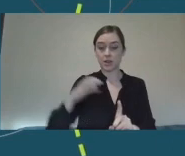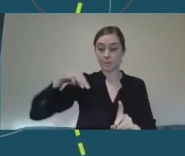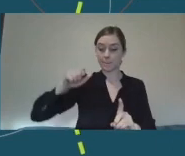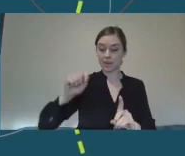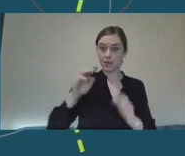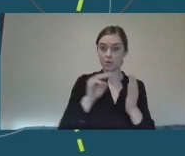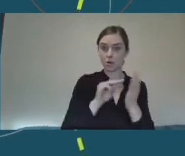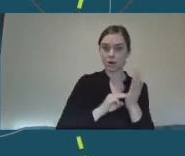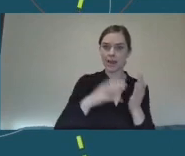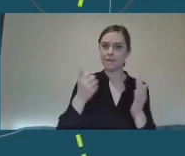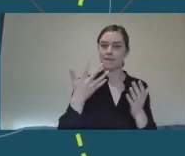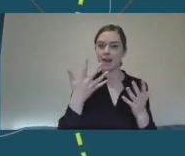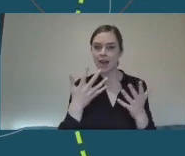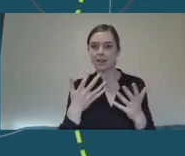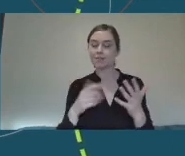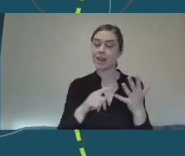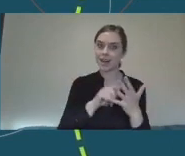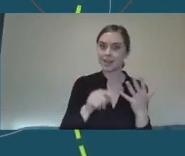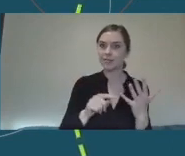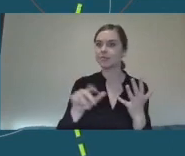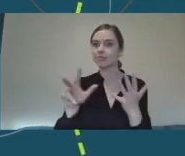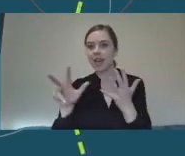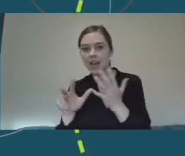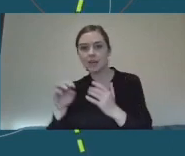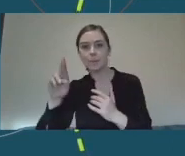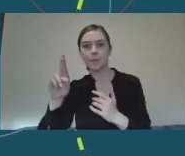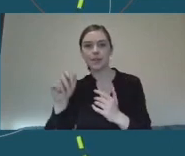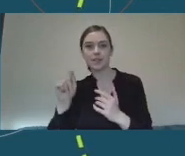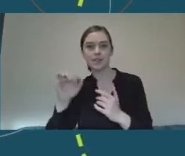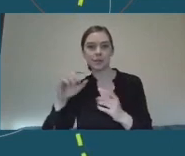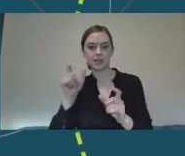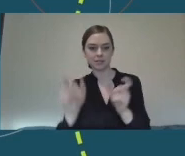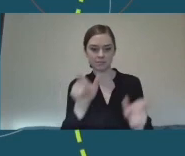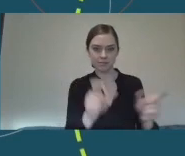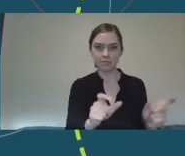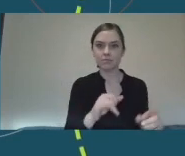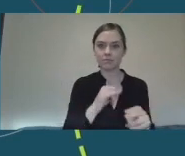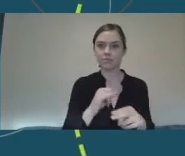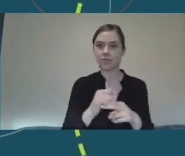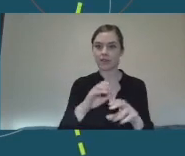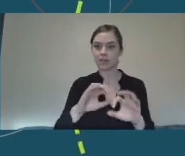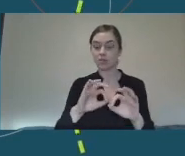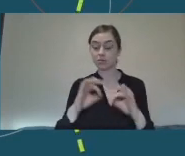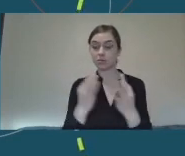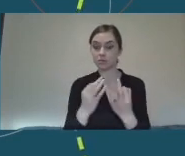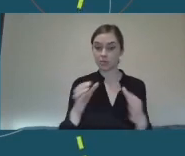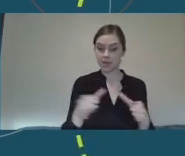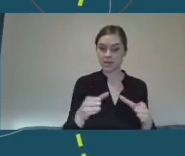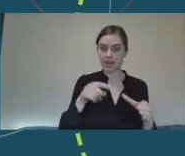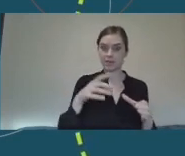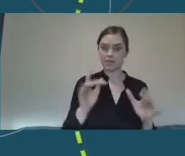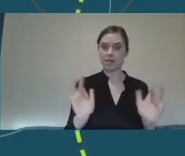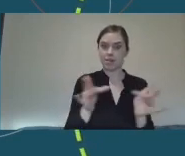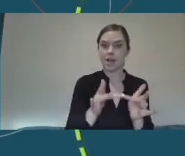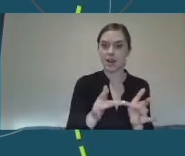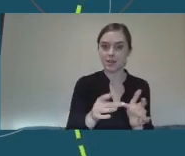5 to 8 participants with disabilities. And what we're learning from that group-based online wellness programs is that